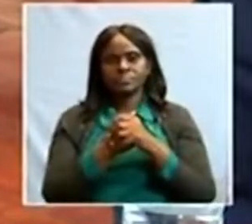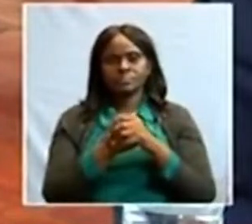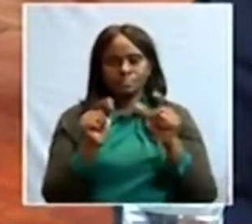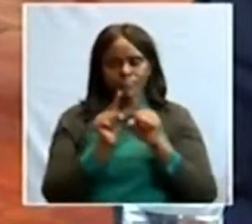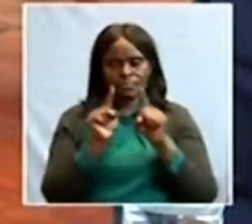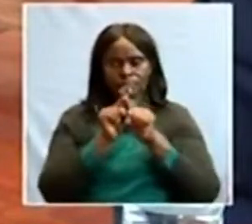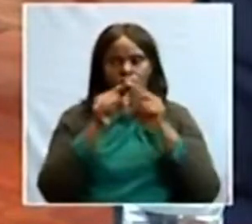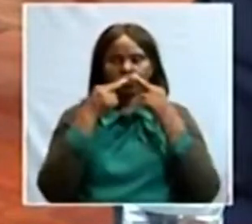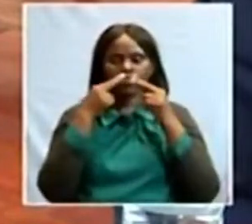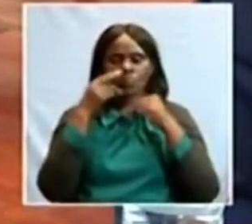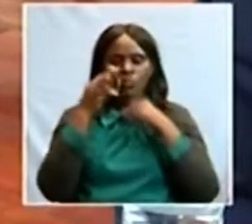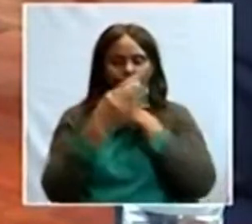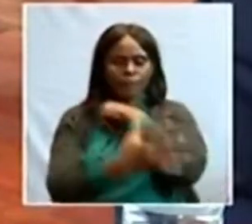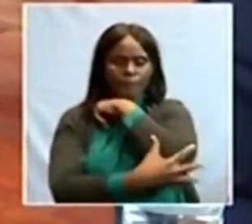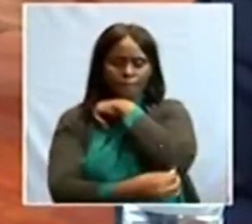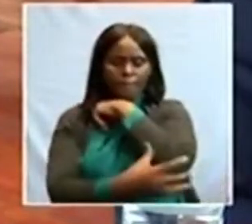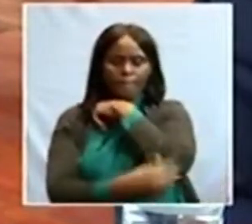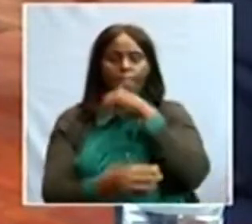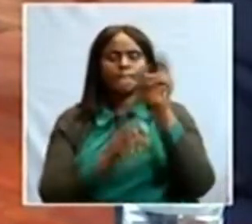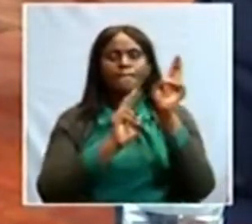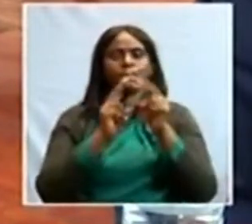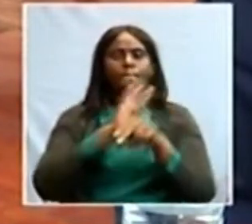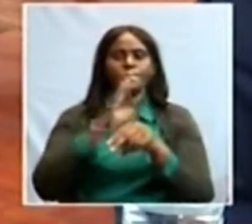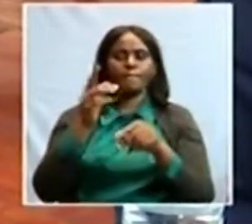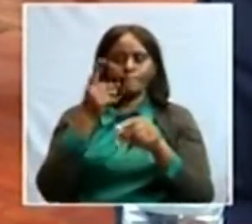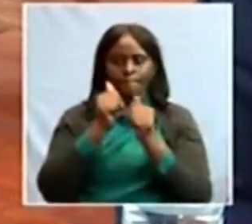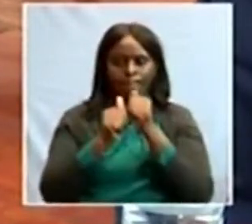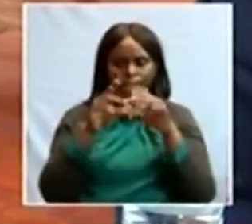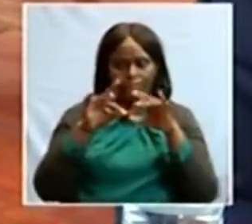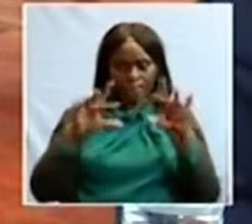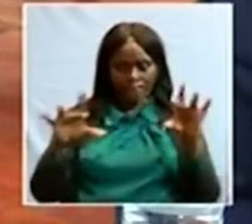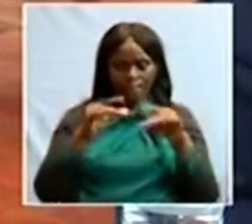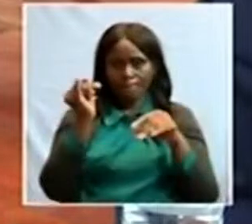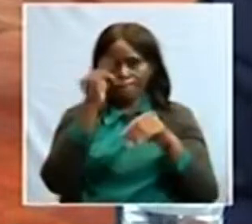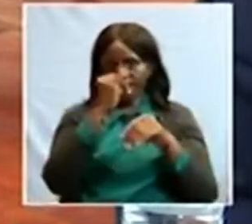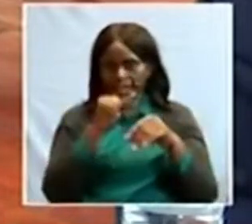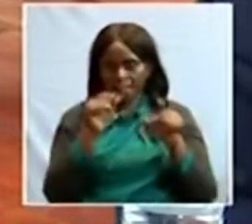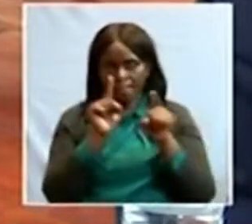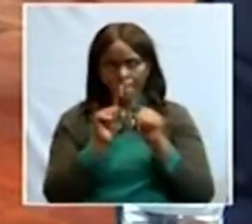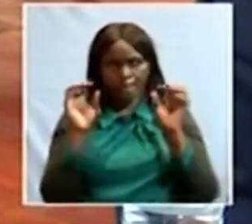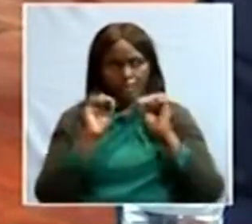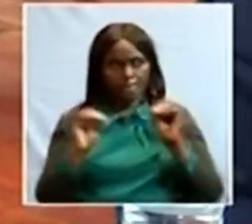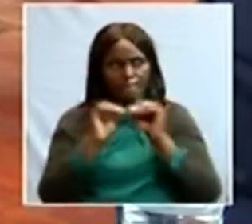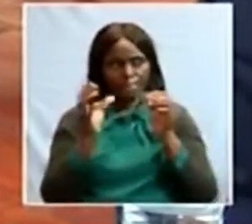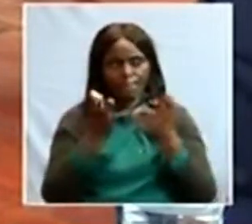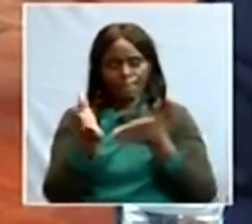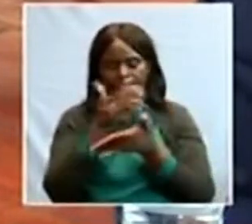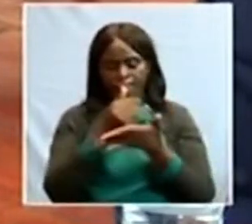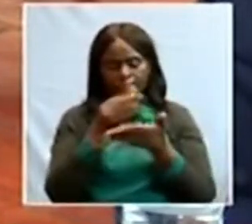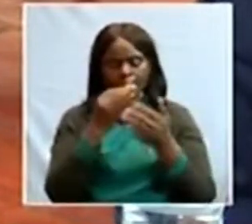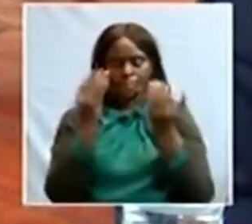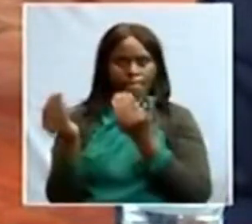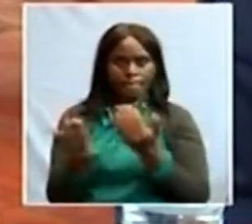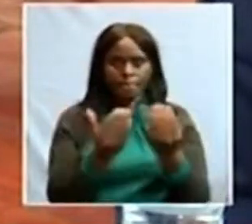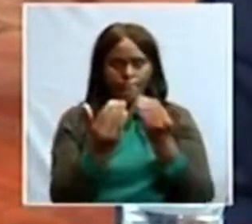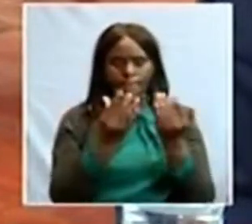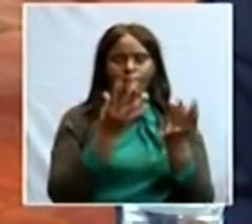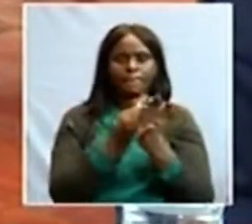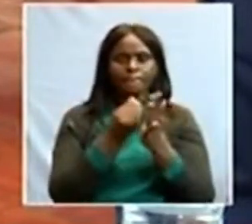as a result of poor response on the plot, survey diagrams, and non-collection of bus